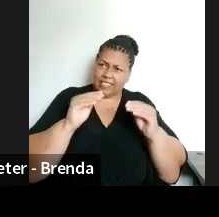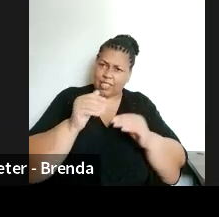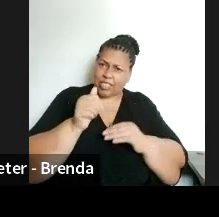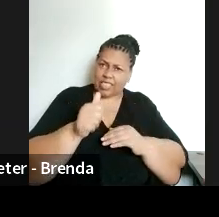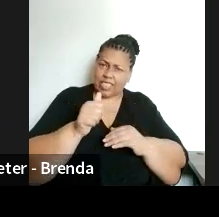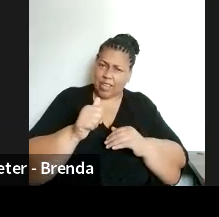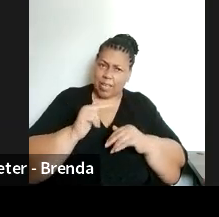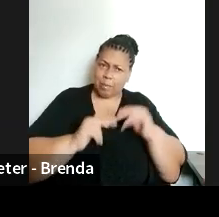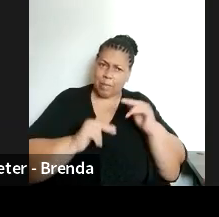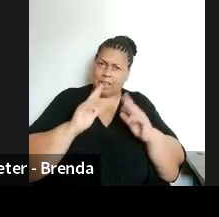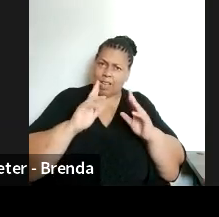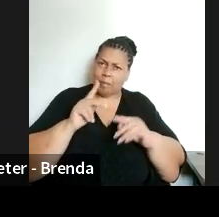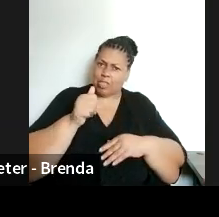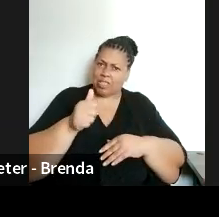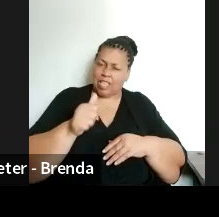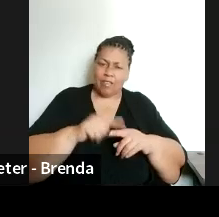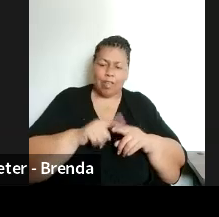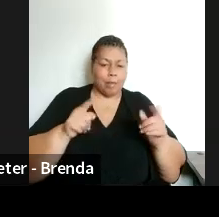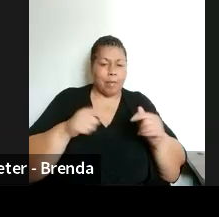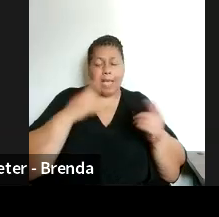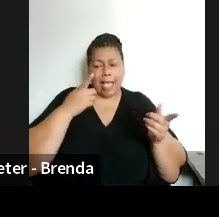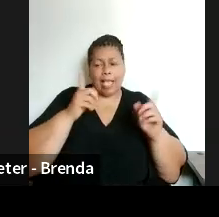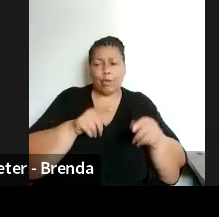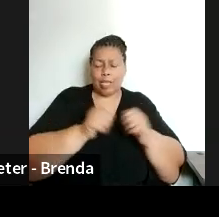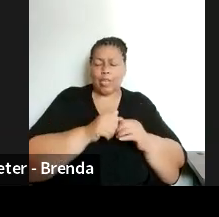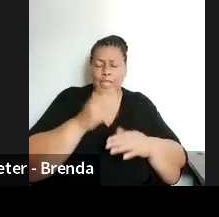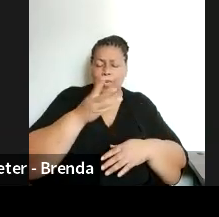up, but I agree with Wednesday.